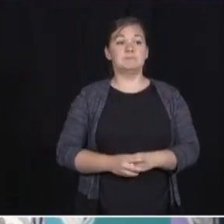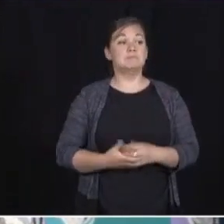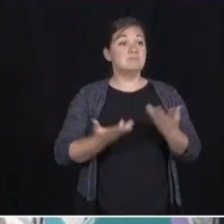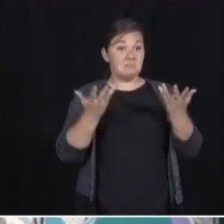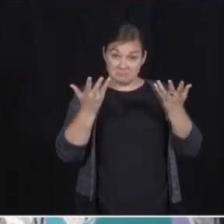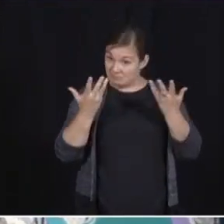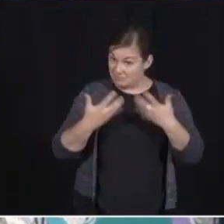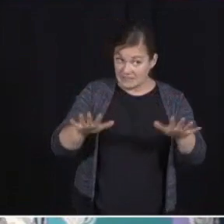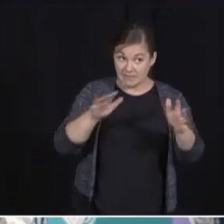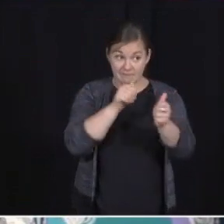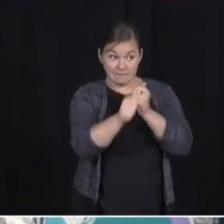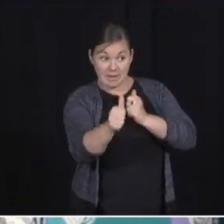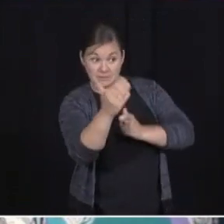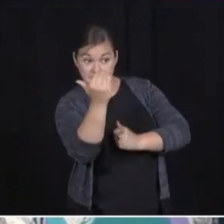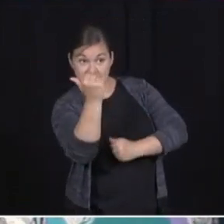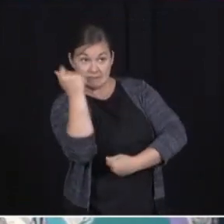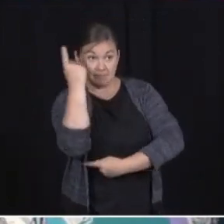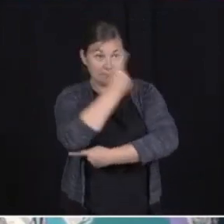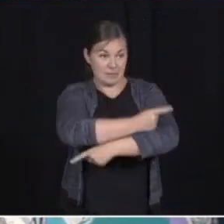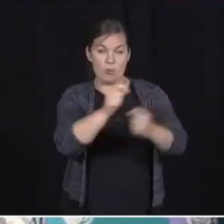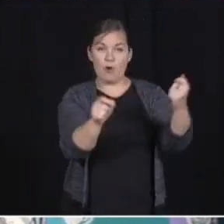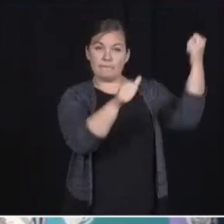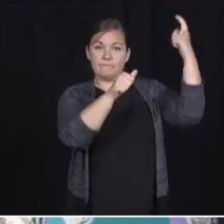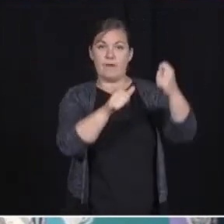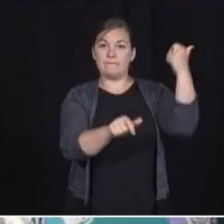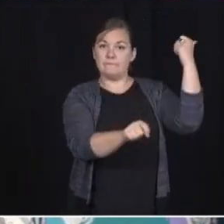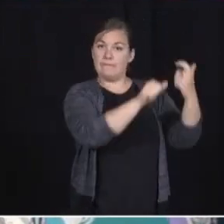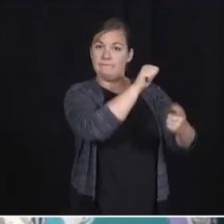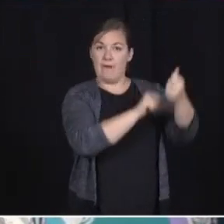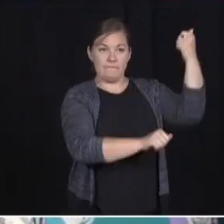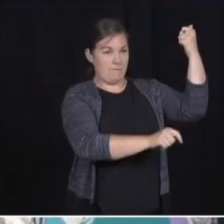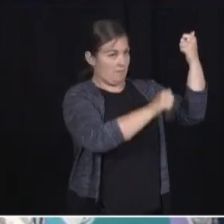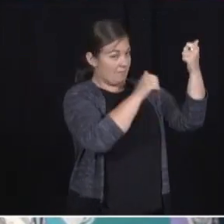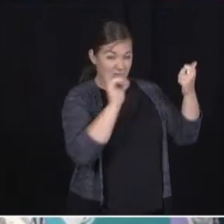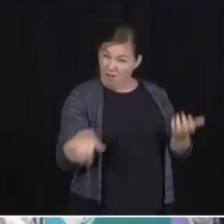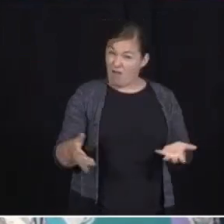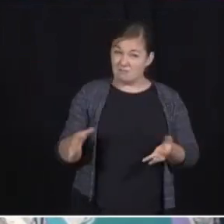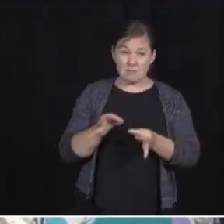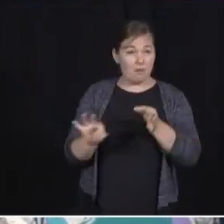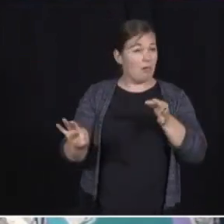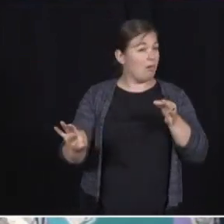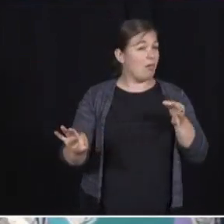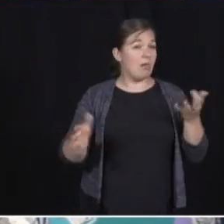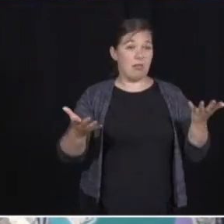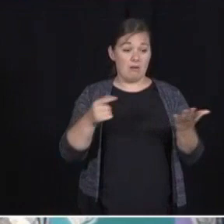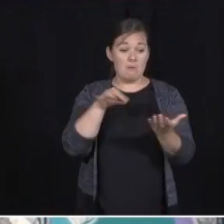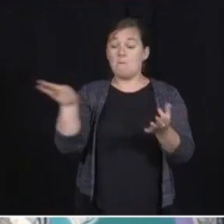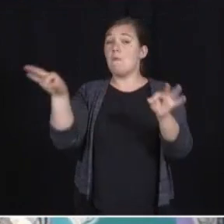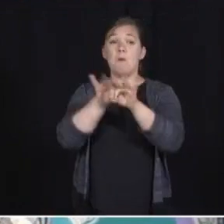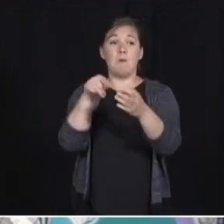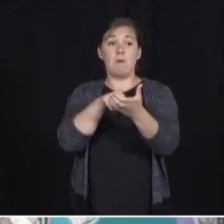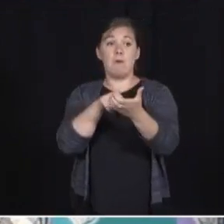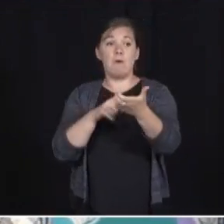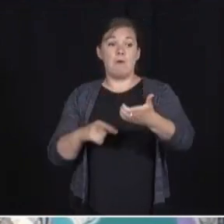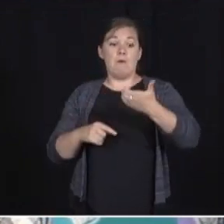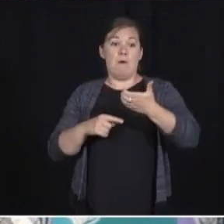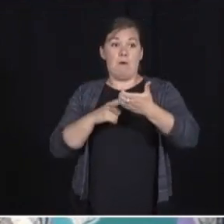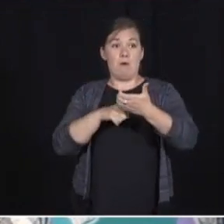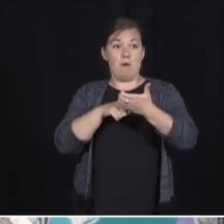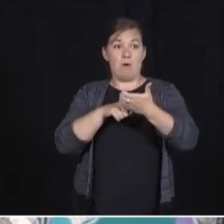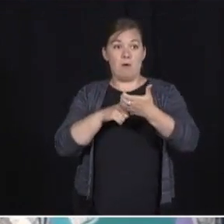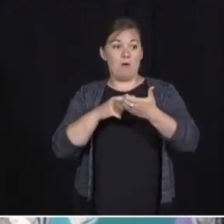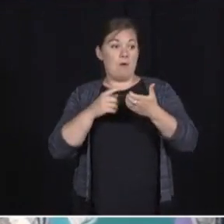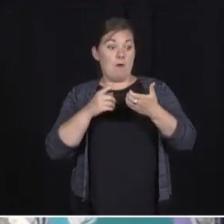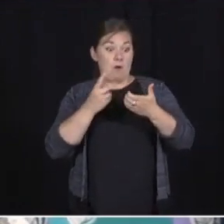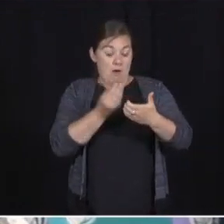learn faster of potential exposure and take action sooner to self-isolate or get tested. We encourage all Ontarians